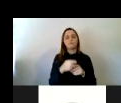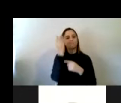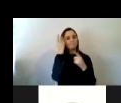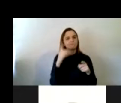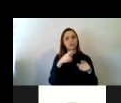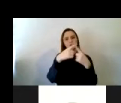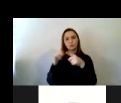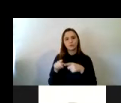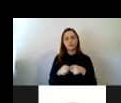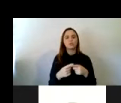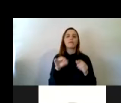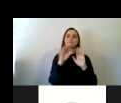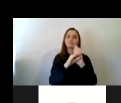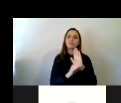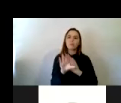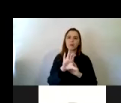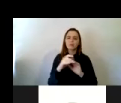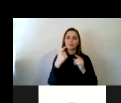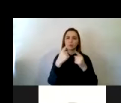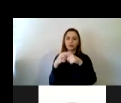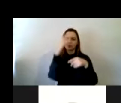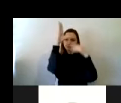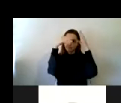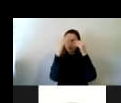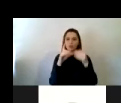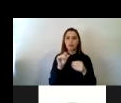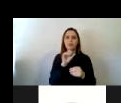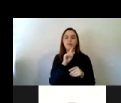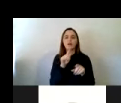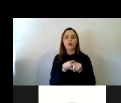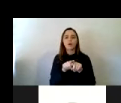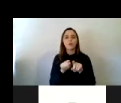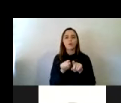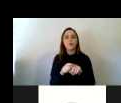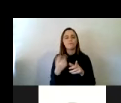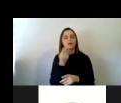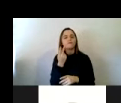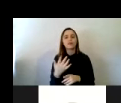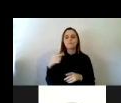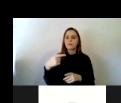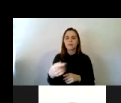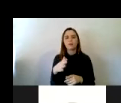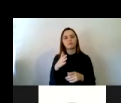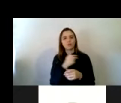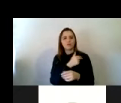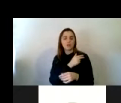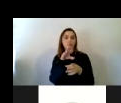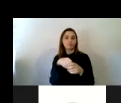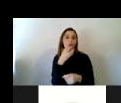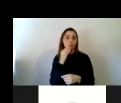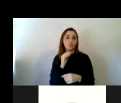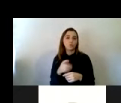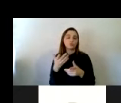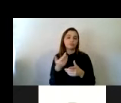learning methods, accessible student life, university events, and a city